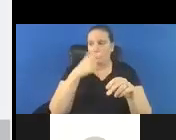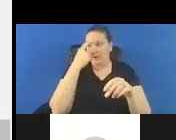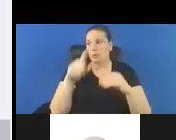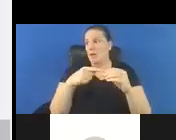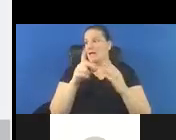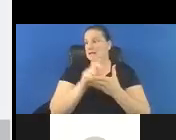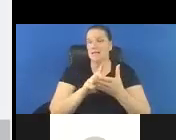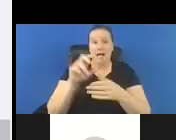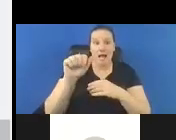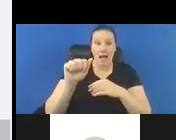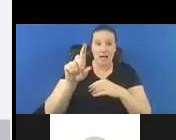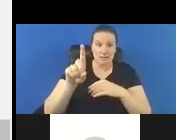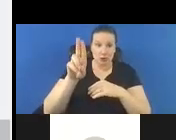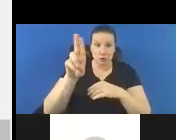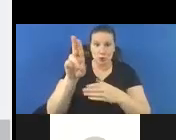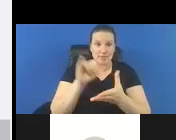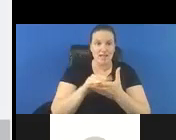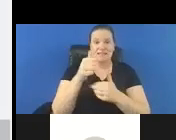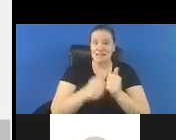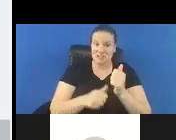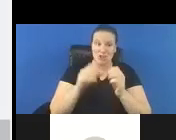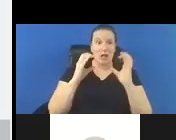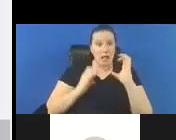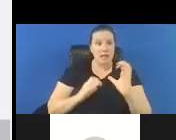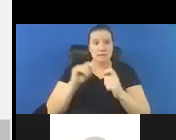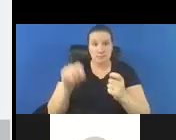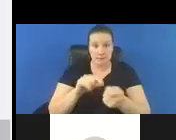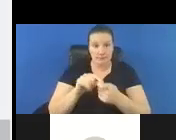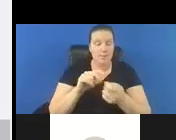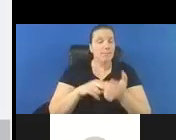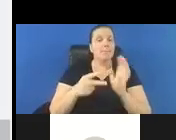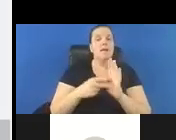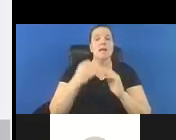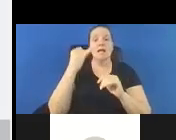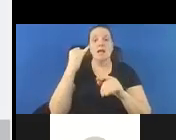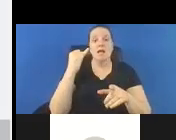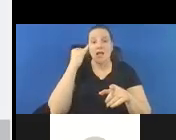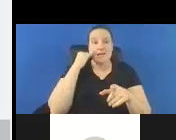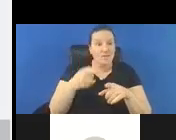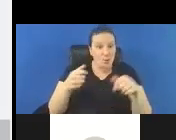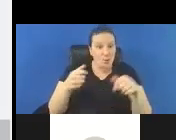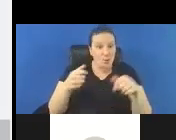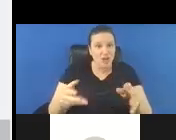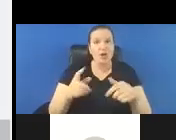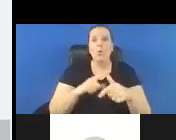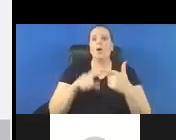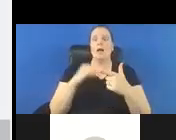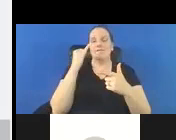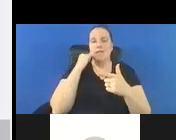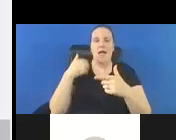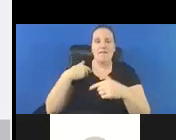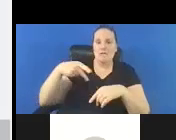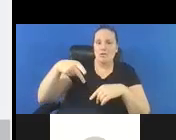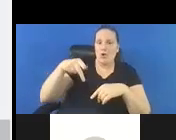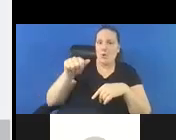an ADU, it's per client specific, meaning if they're in a wheelchair versus if they have Parkinson's, then